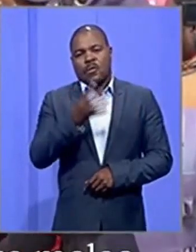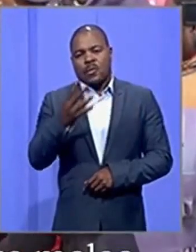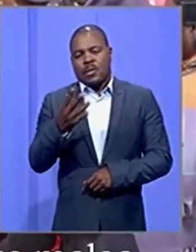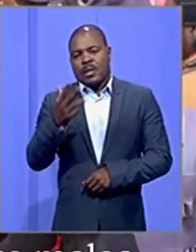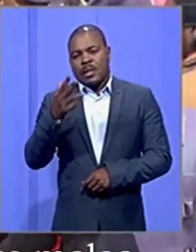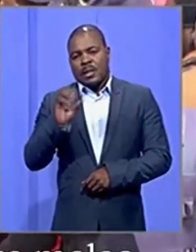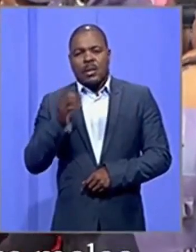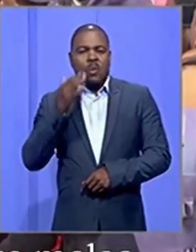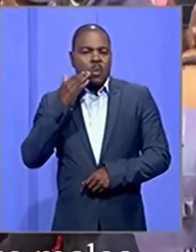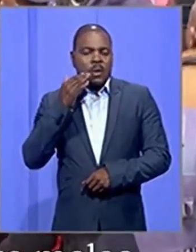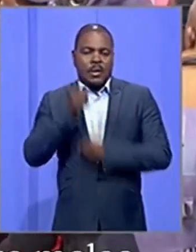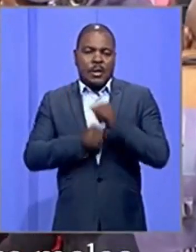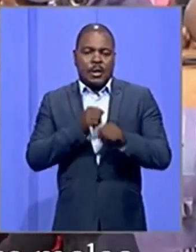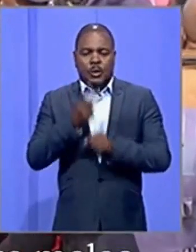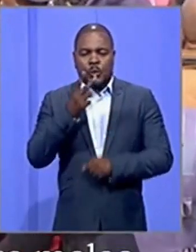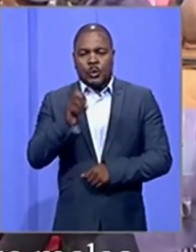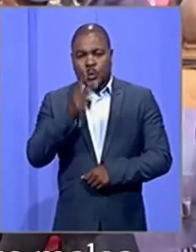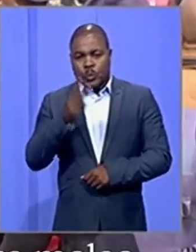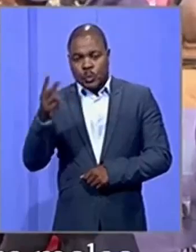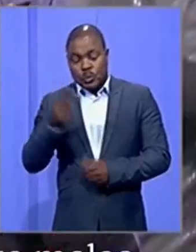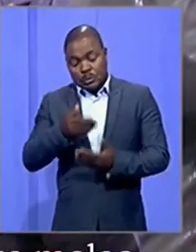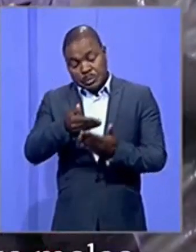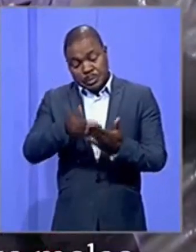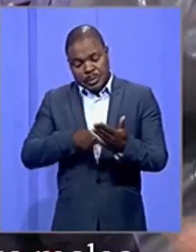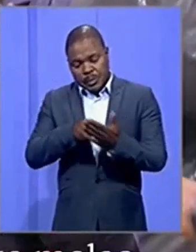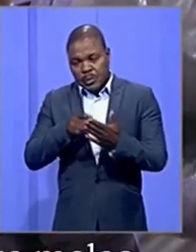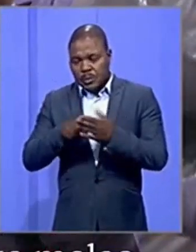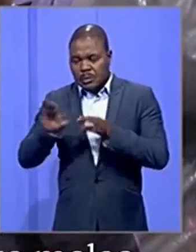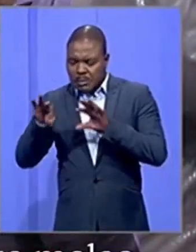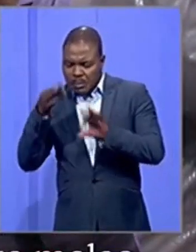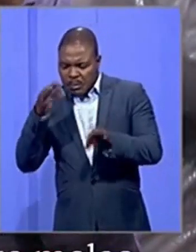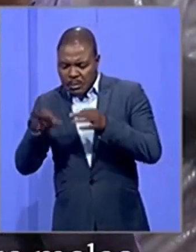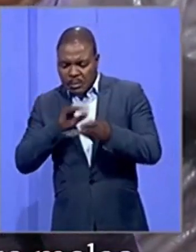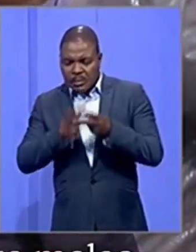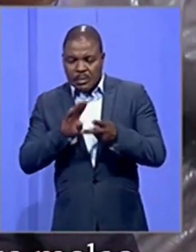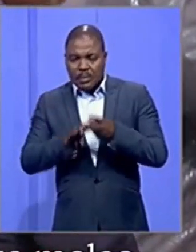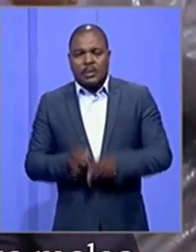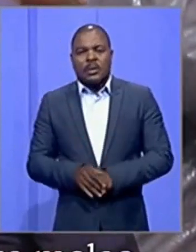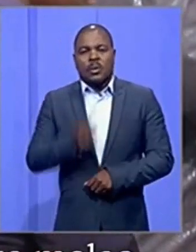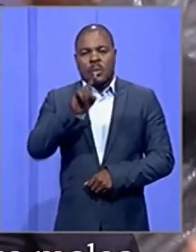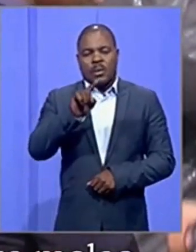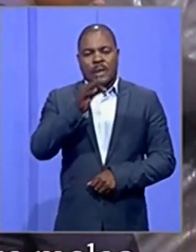3,449 ka 2022 gore di ye go runiwa ke dikgatiso di le dikete di le